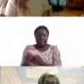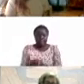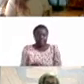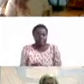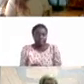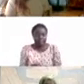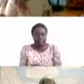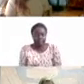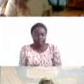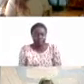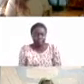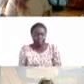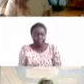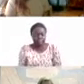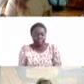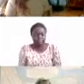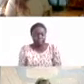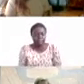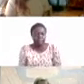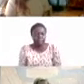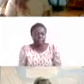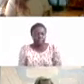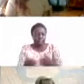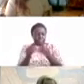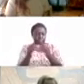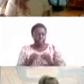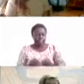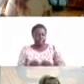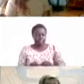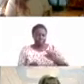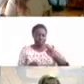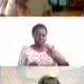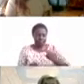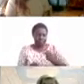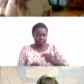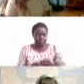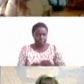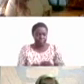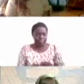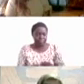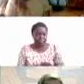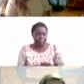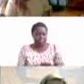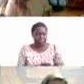and or of having sexual relations.